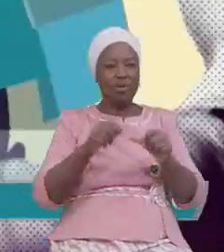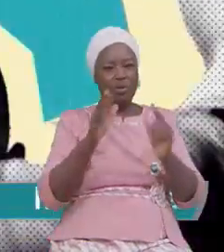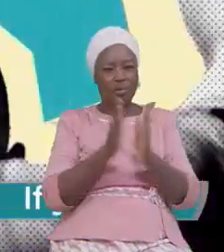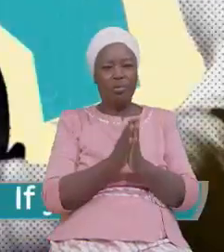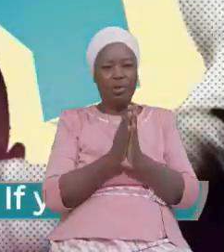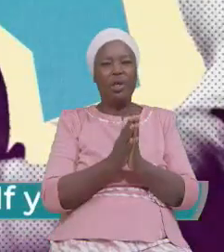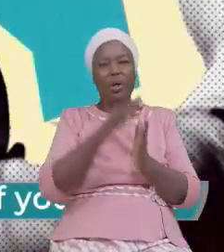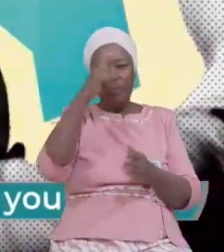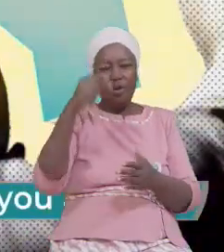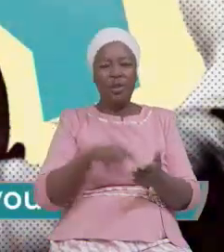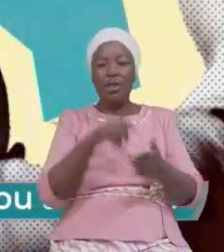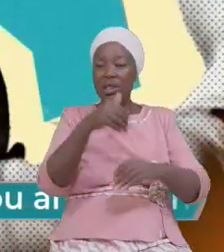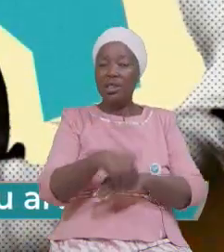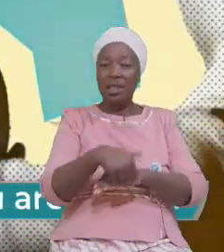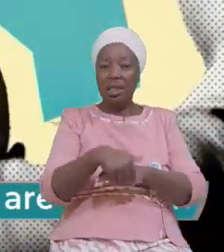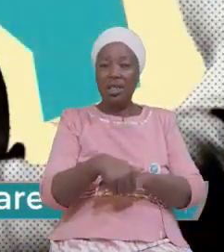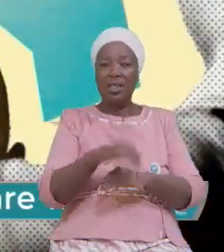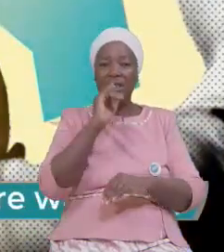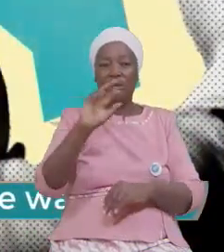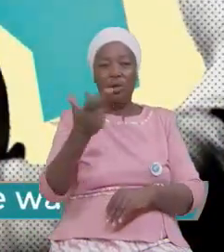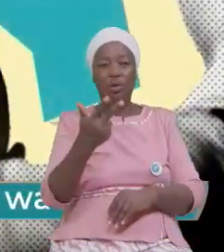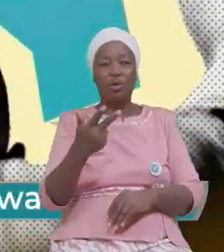Tonight is the third night.